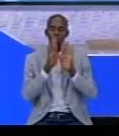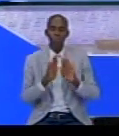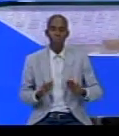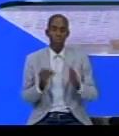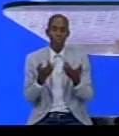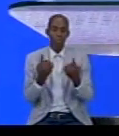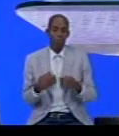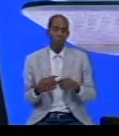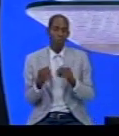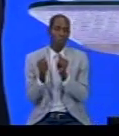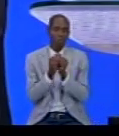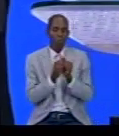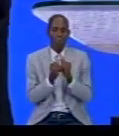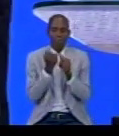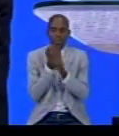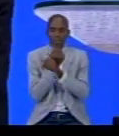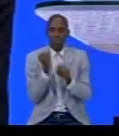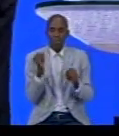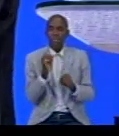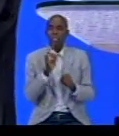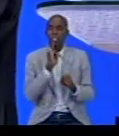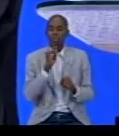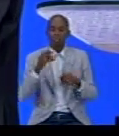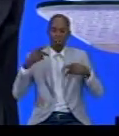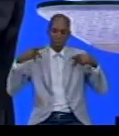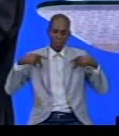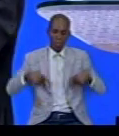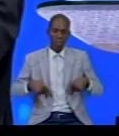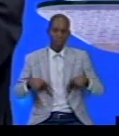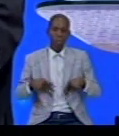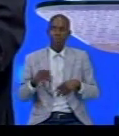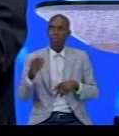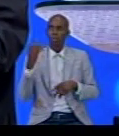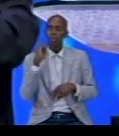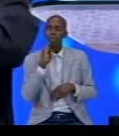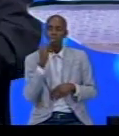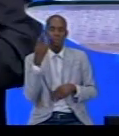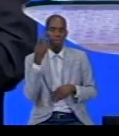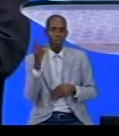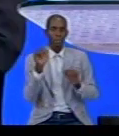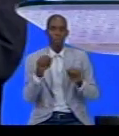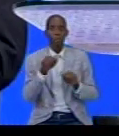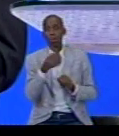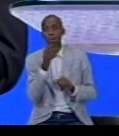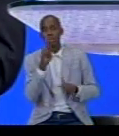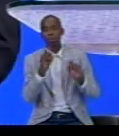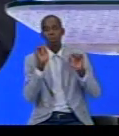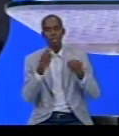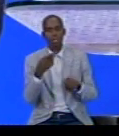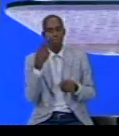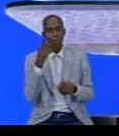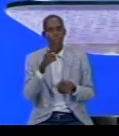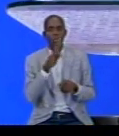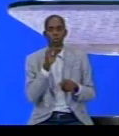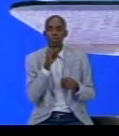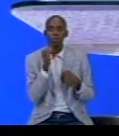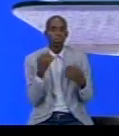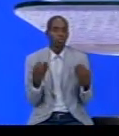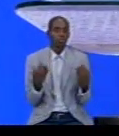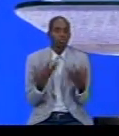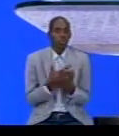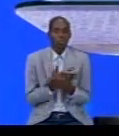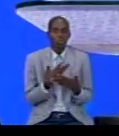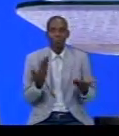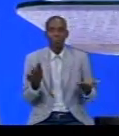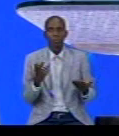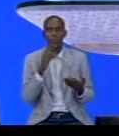is personal, is perceived. Other people can see that you are not jilted, you are not, kind